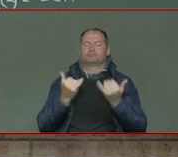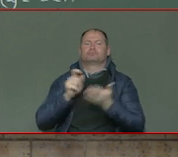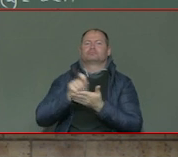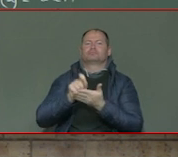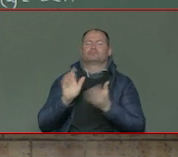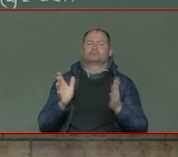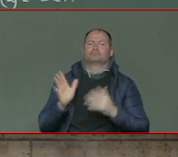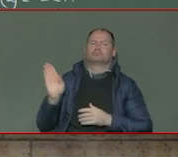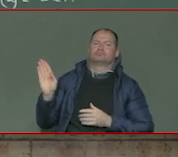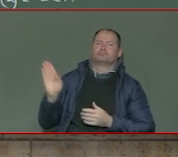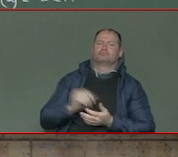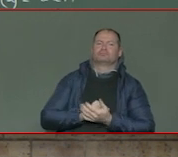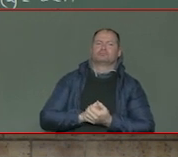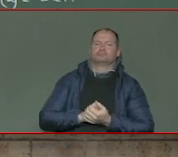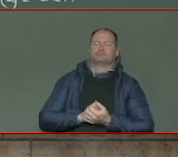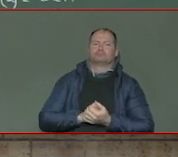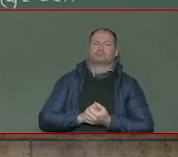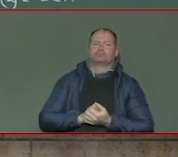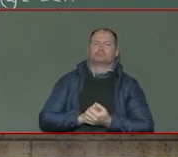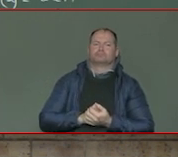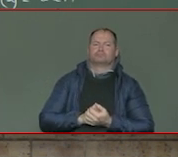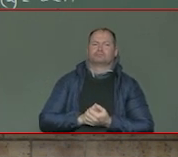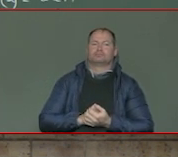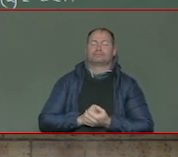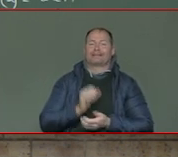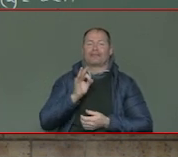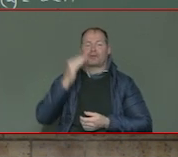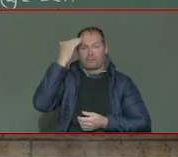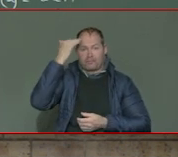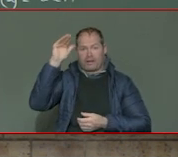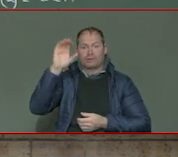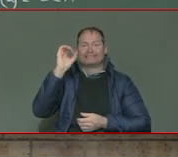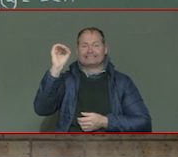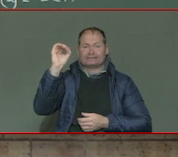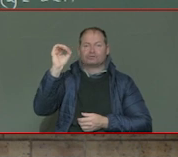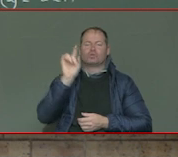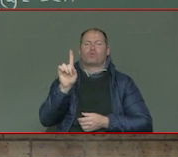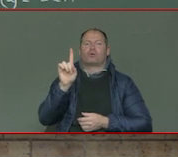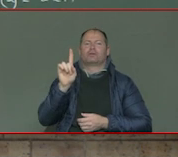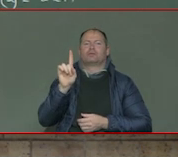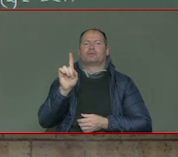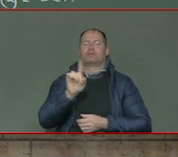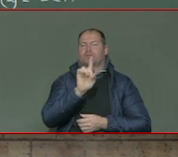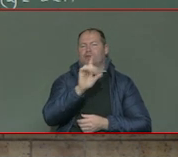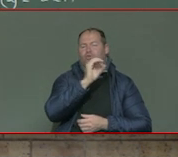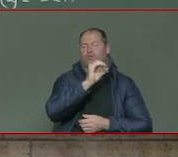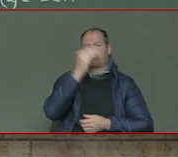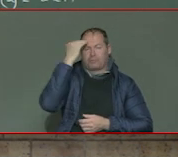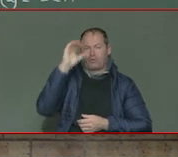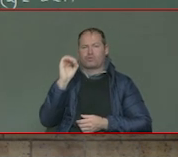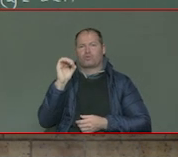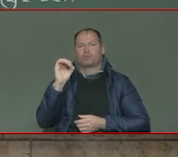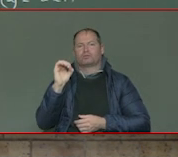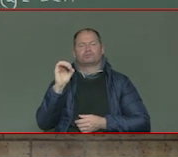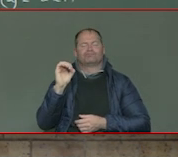of 0. 1 minus 1 is 0. Anything to the power of 0 is 1, except 0 to the power of 0. So this